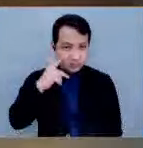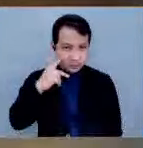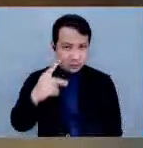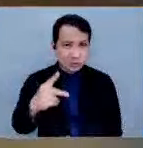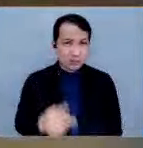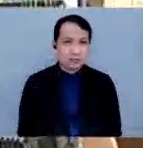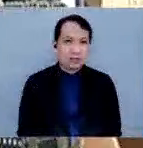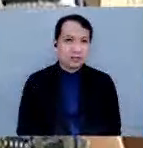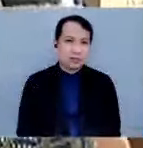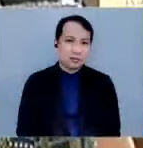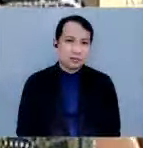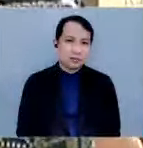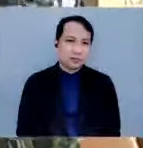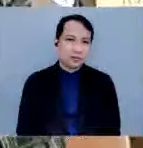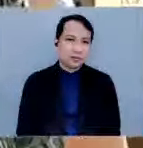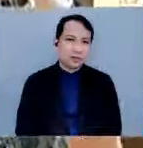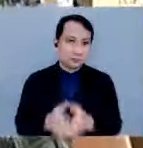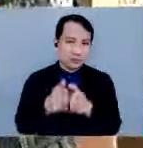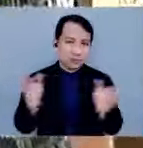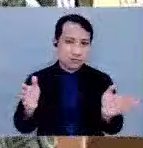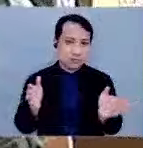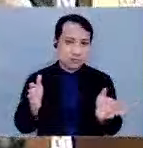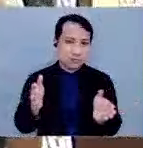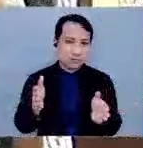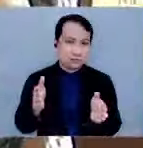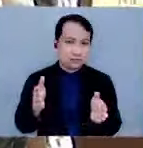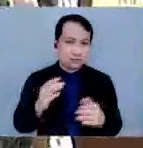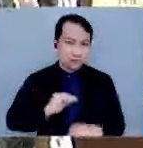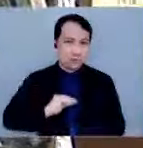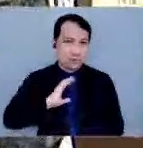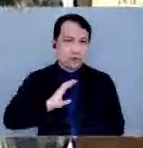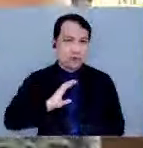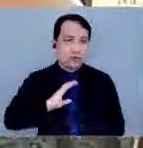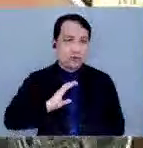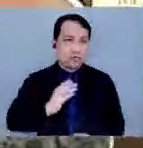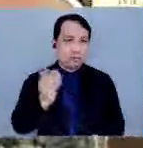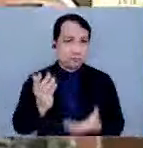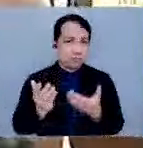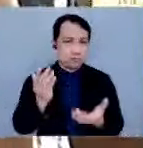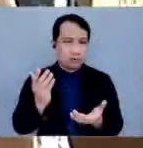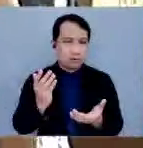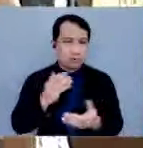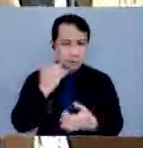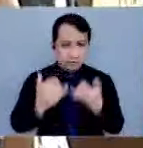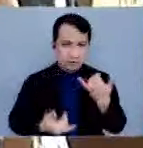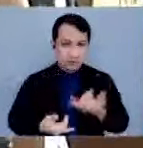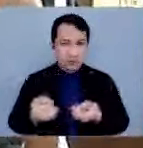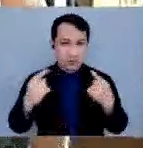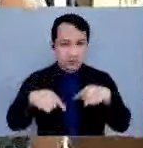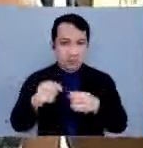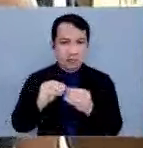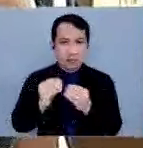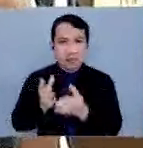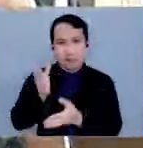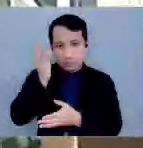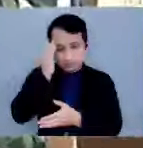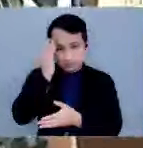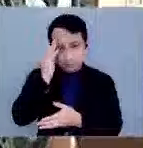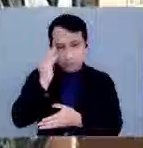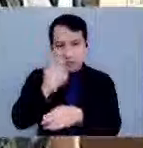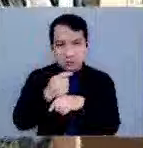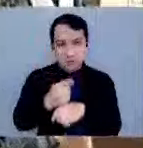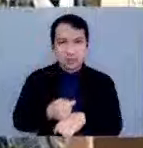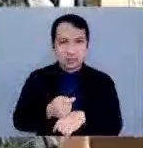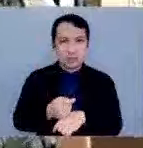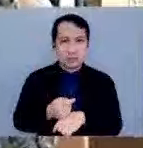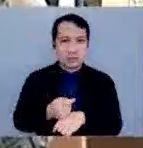It's a great way to really boost or at least invite people to learn more about our tribes, our ethno-linguistic